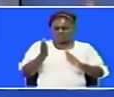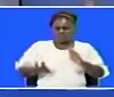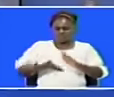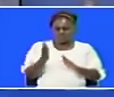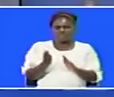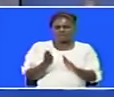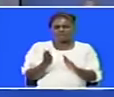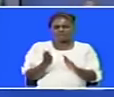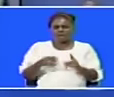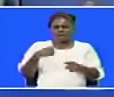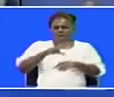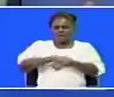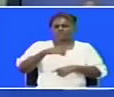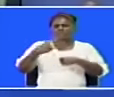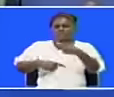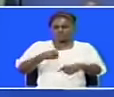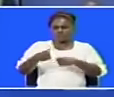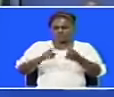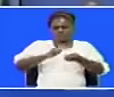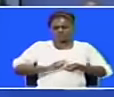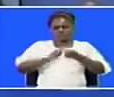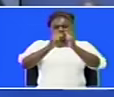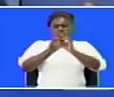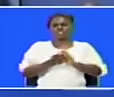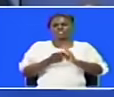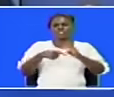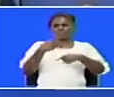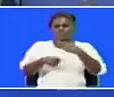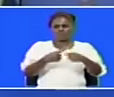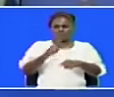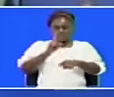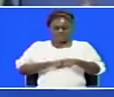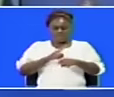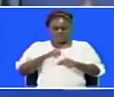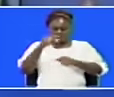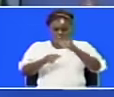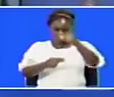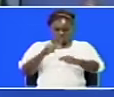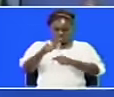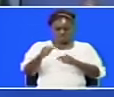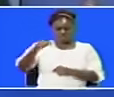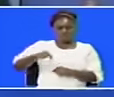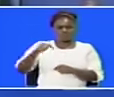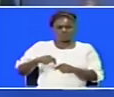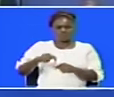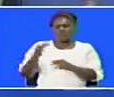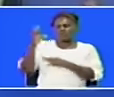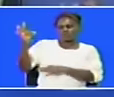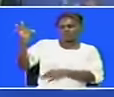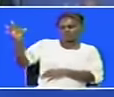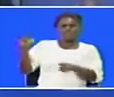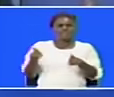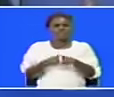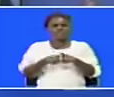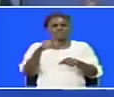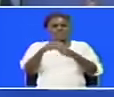undertake a process of transformation during this generation and the ones to come.